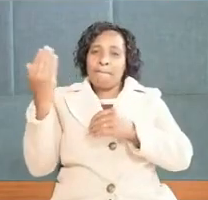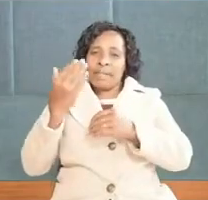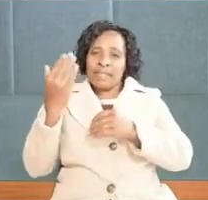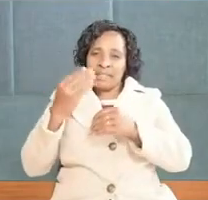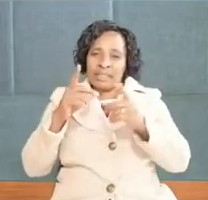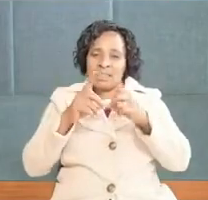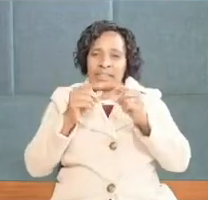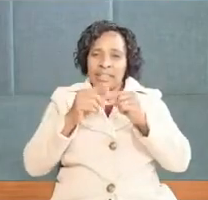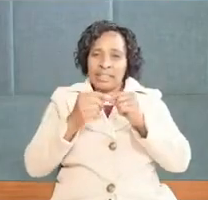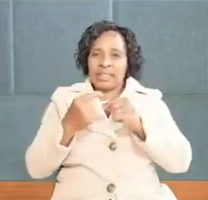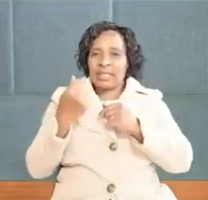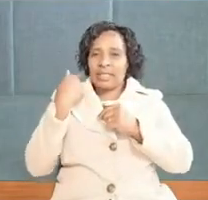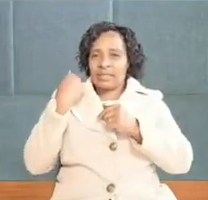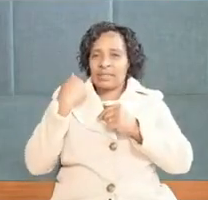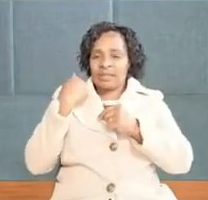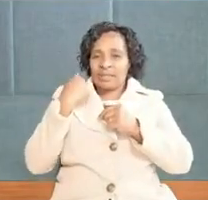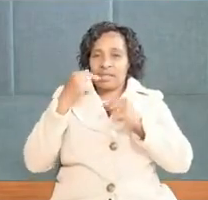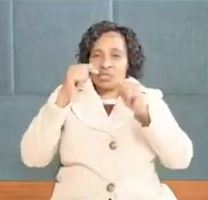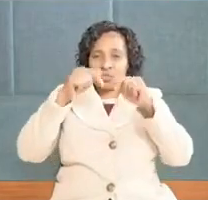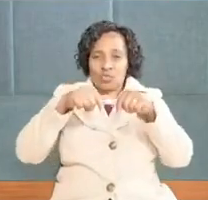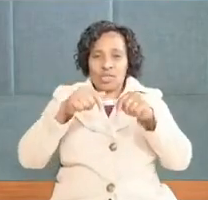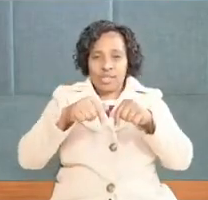word yesterday,